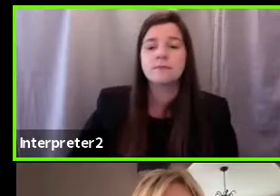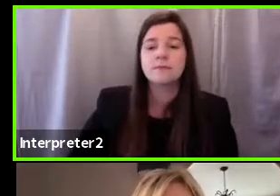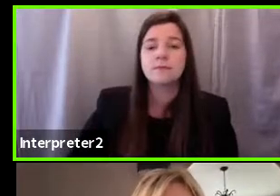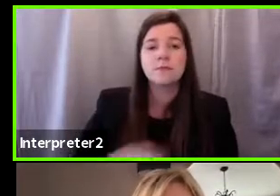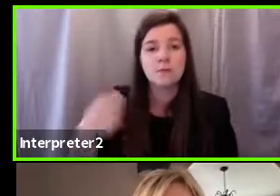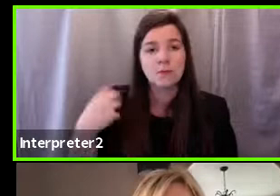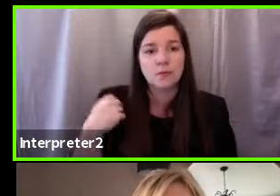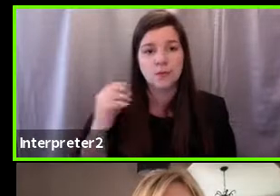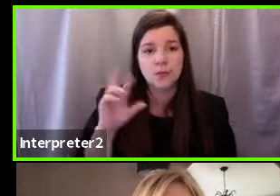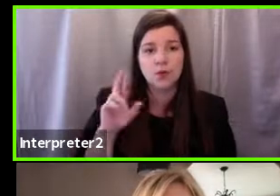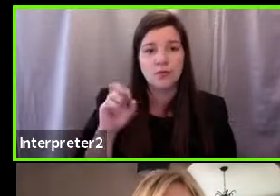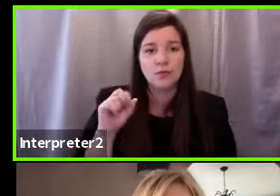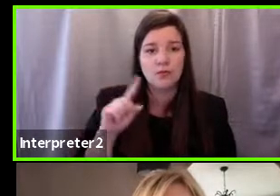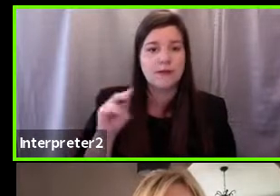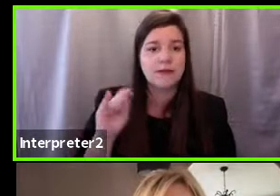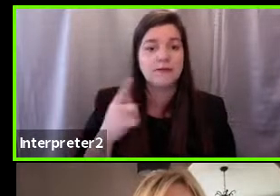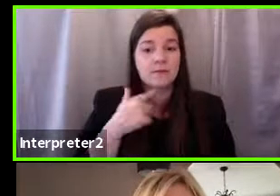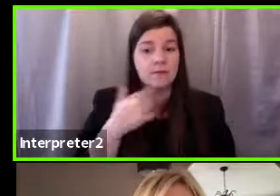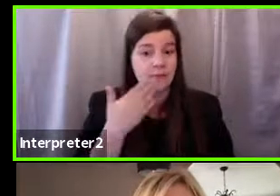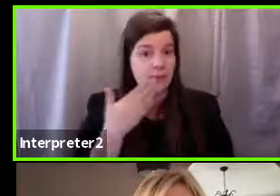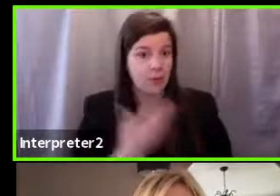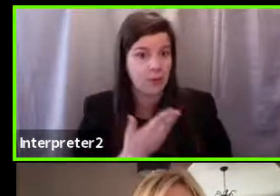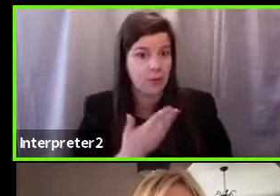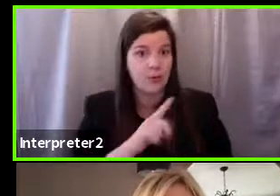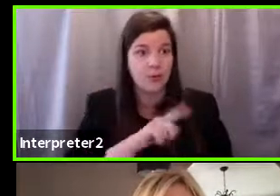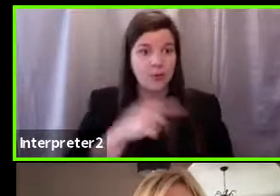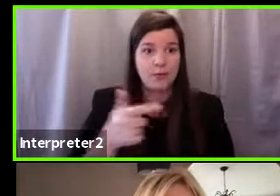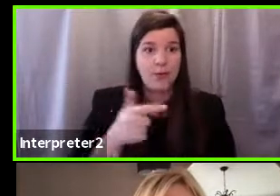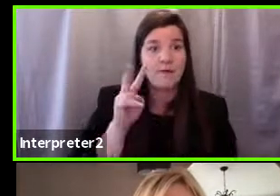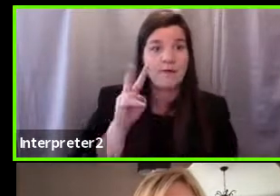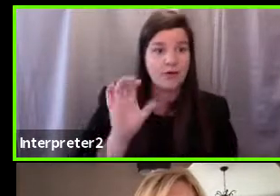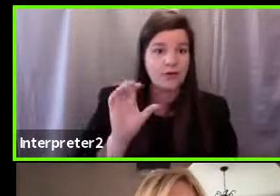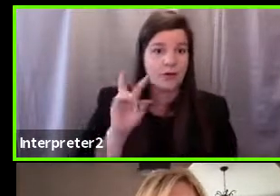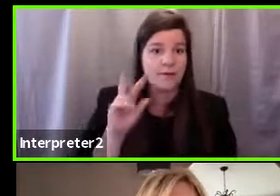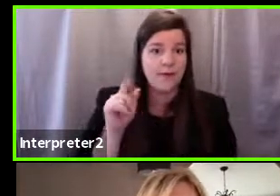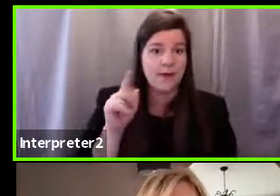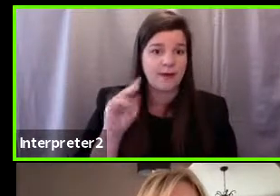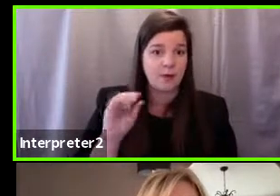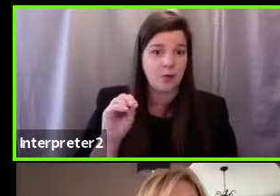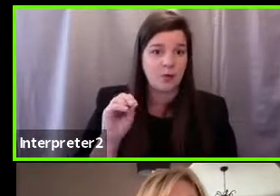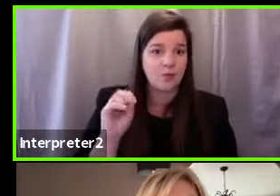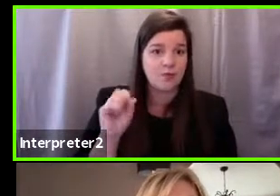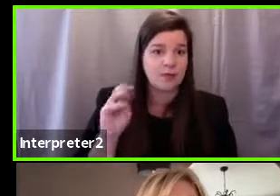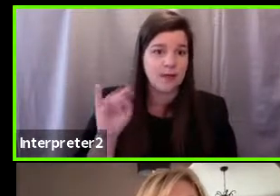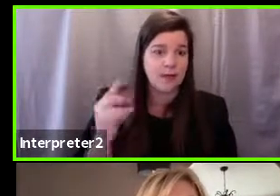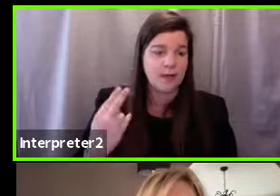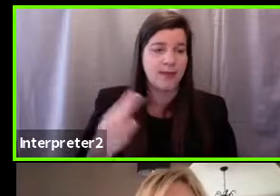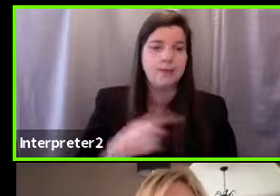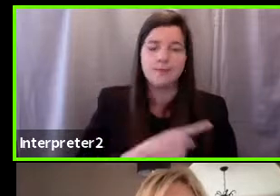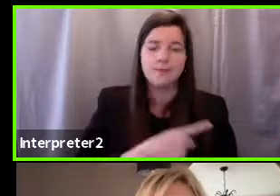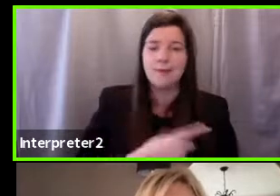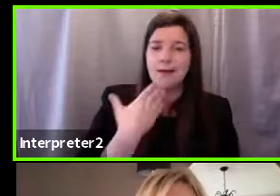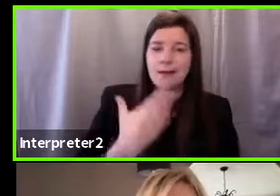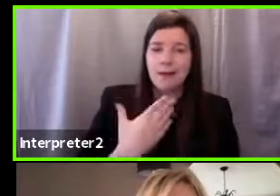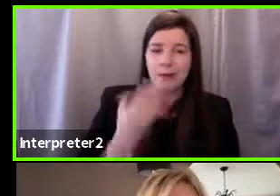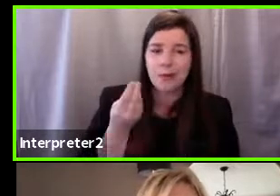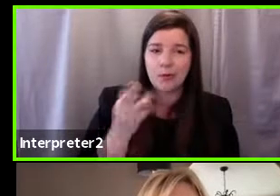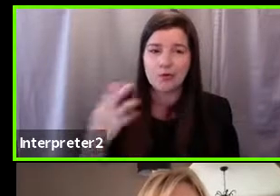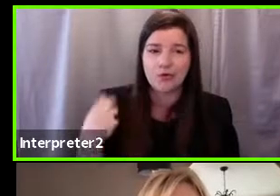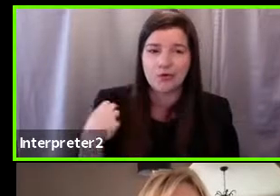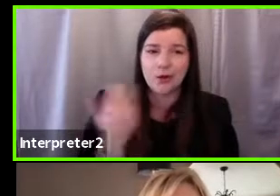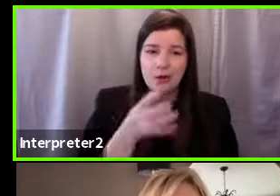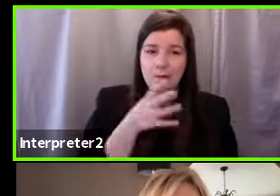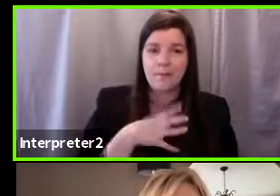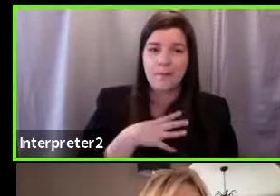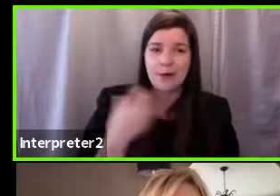And Vice Chair Valentino Smith. Thank you, Mr. Chairman, Madam Chair, Assistant Secretary. We